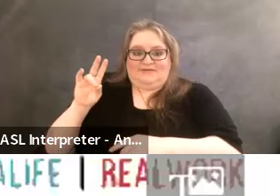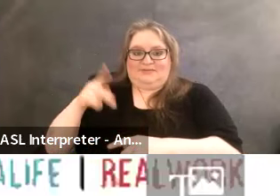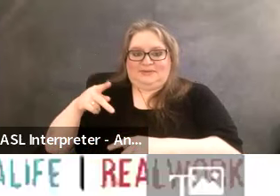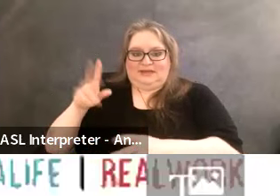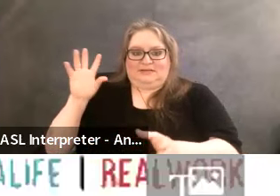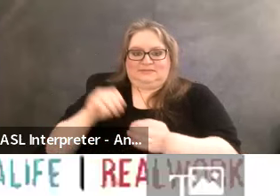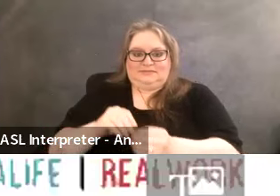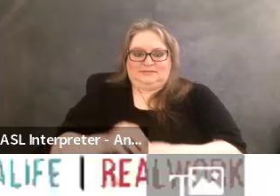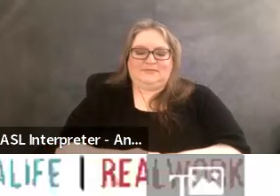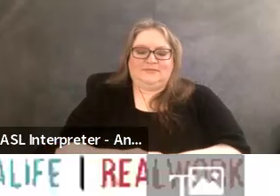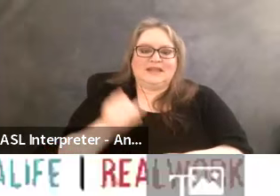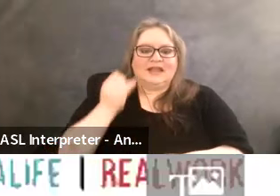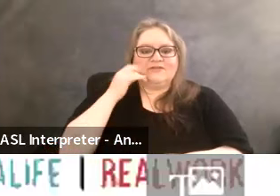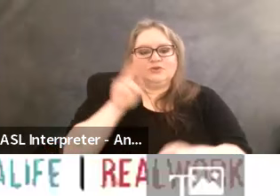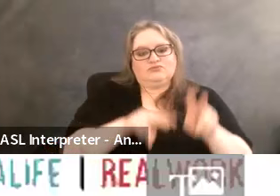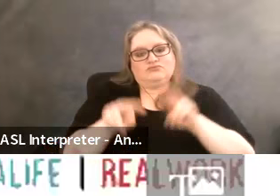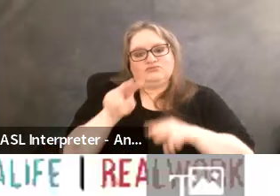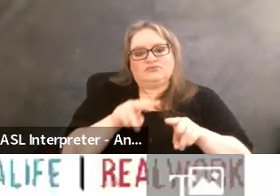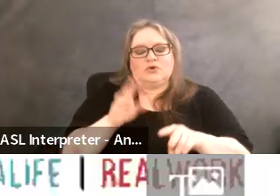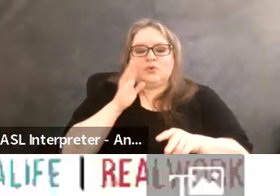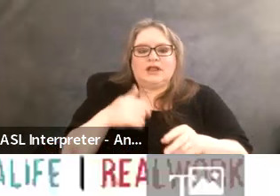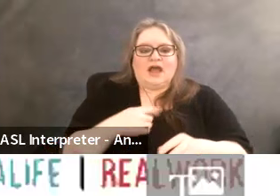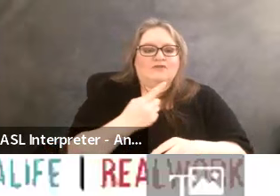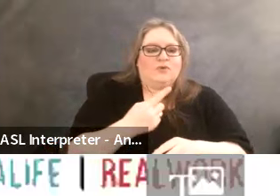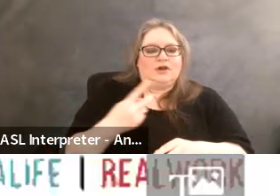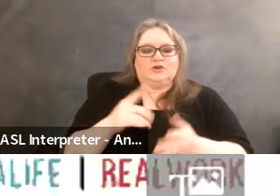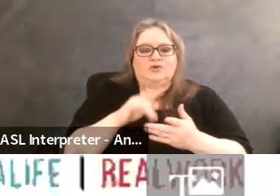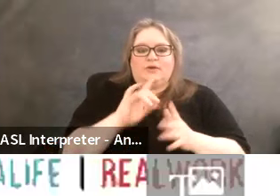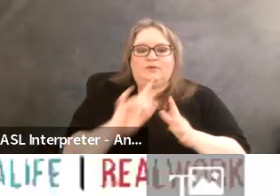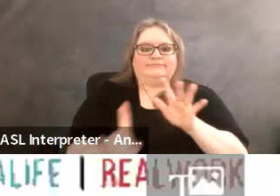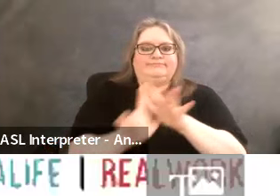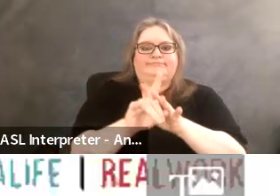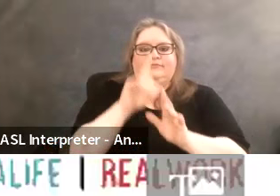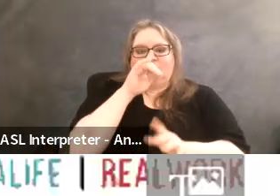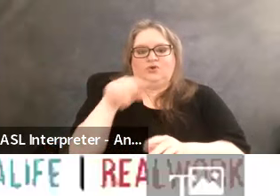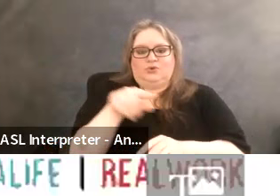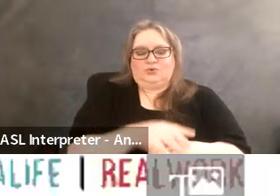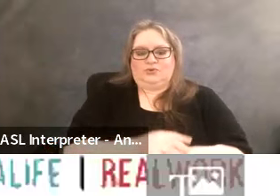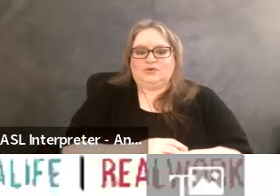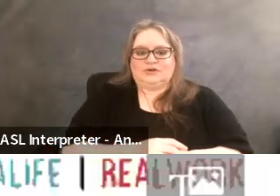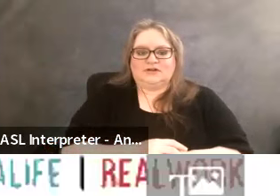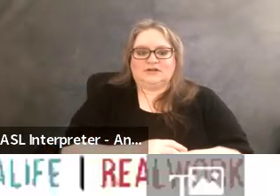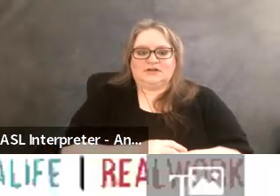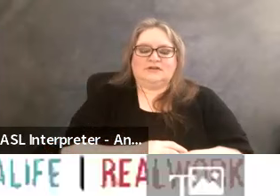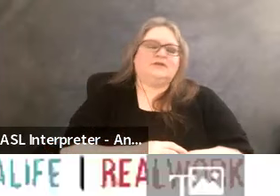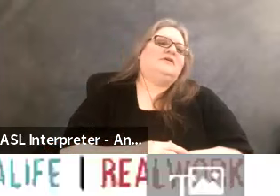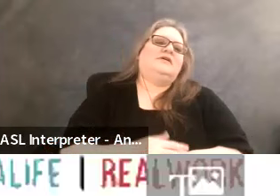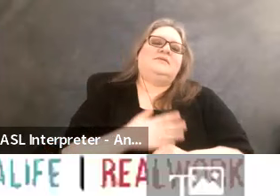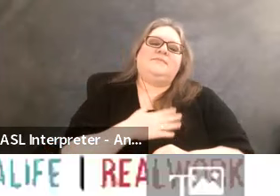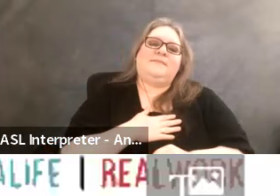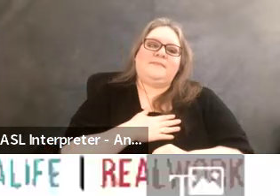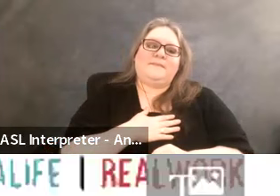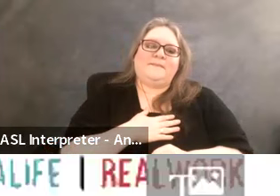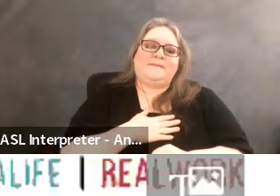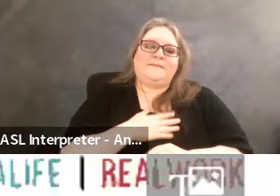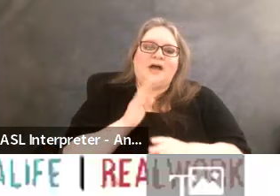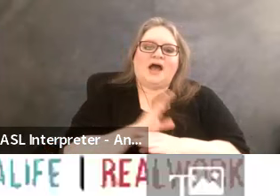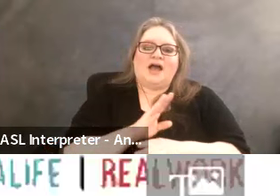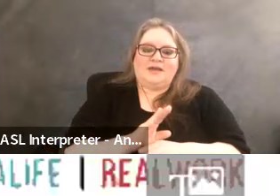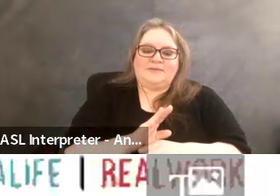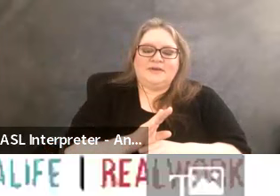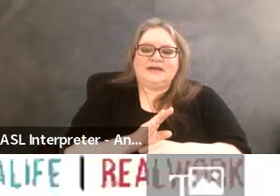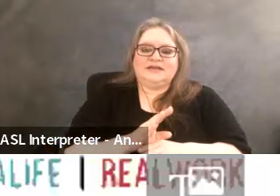those, you may have one or two that just stand out for you. That my business would